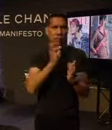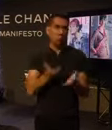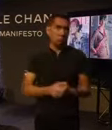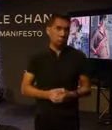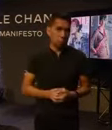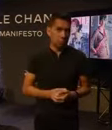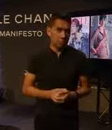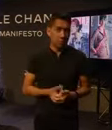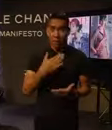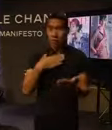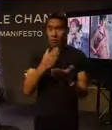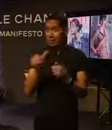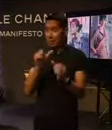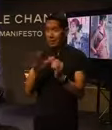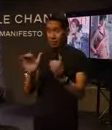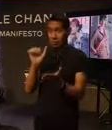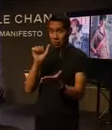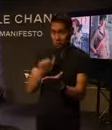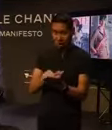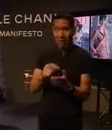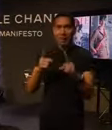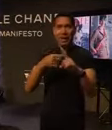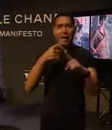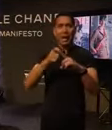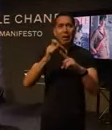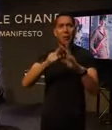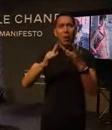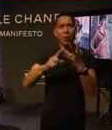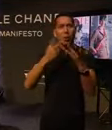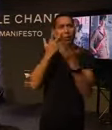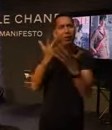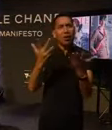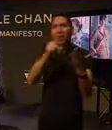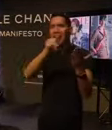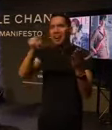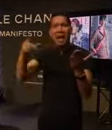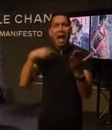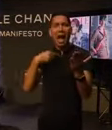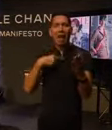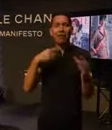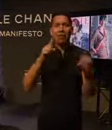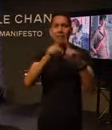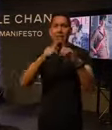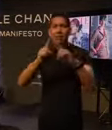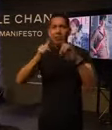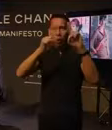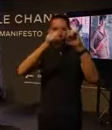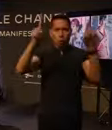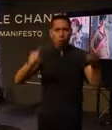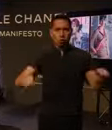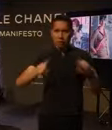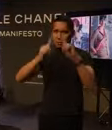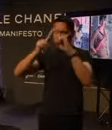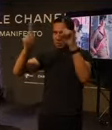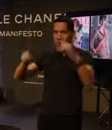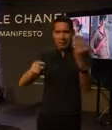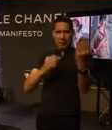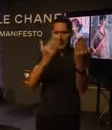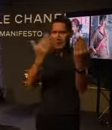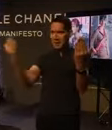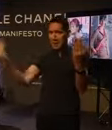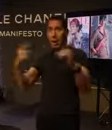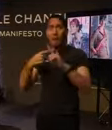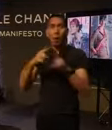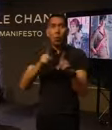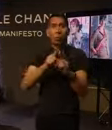I think it's really fantastic in the exhibition that you have so much of those portraits and also the video imagery as